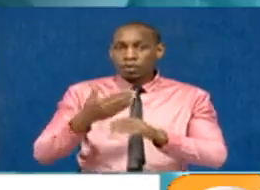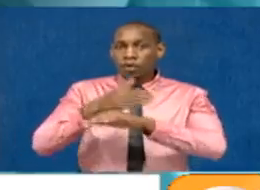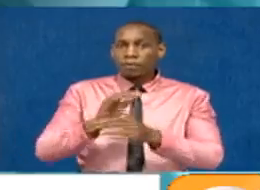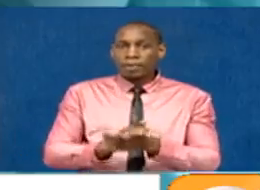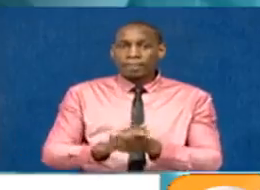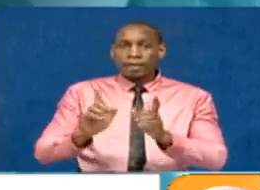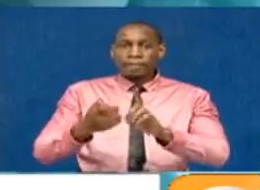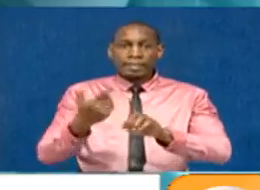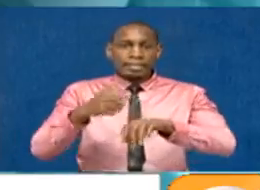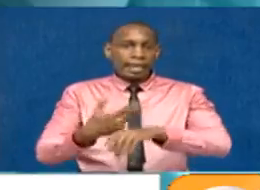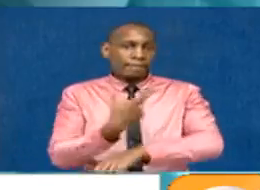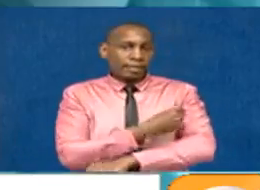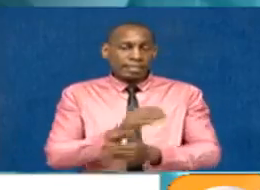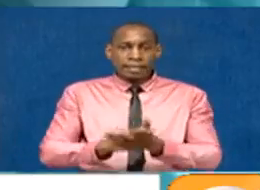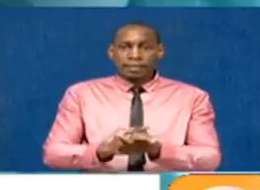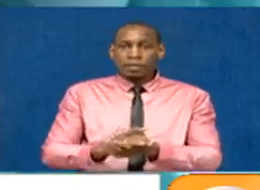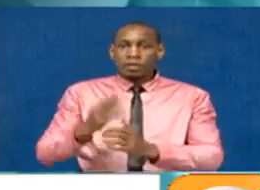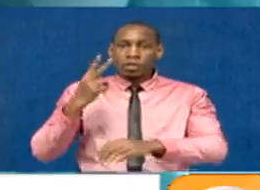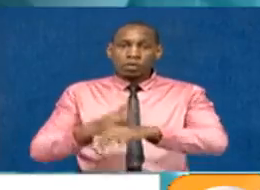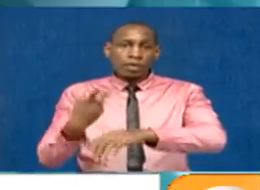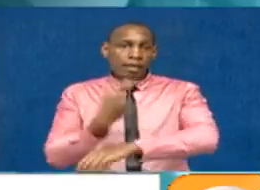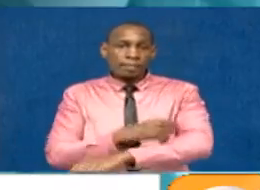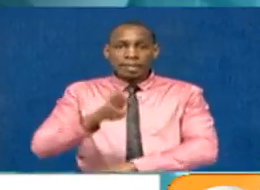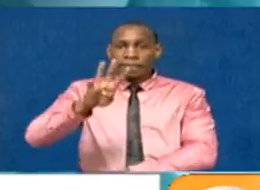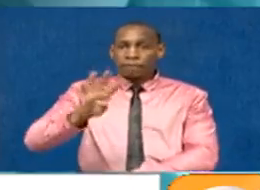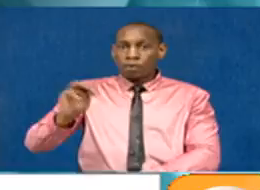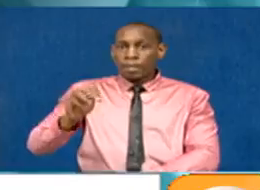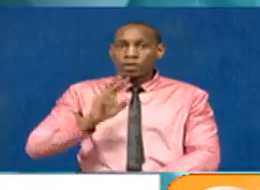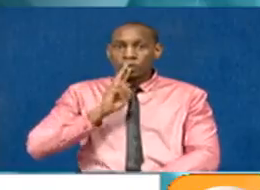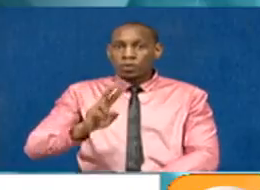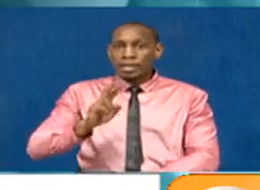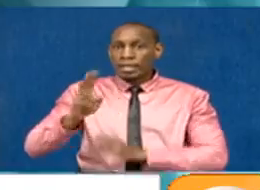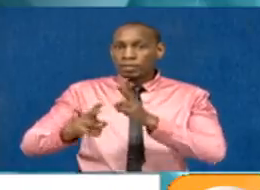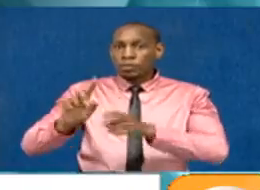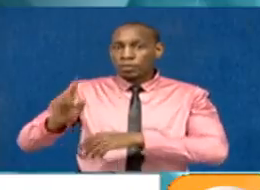5,876,825 were partially vaccinated, while those fully vaccinated are